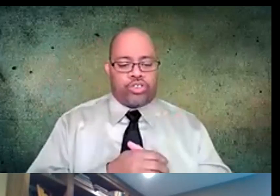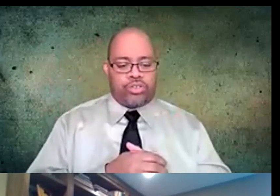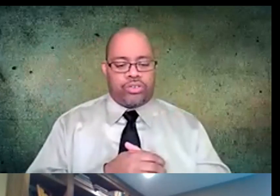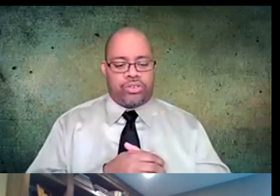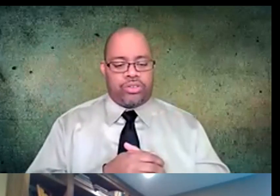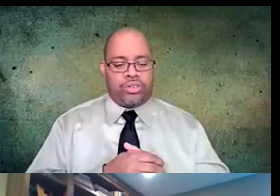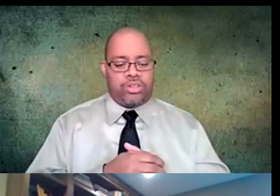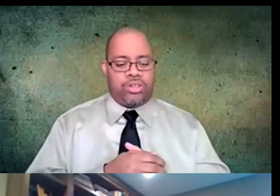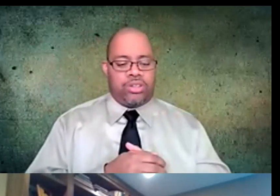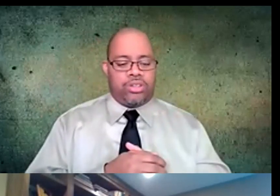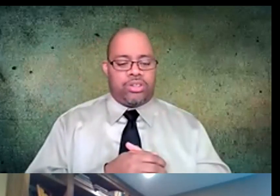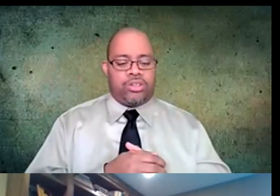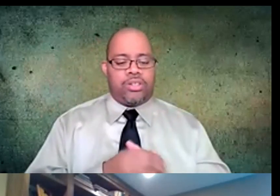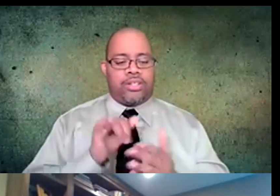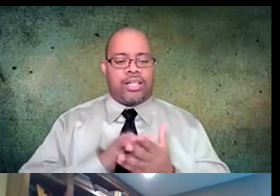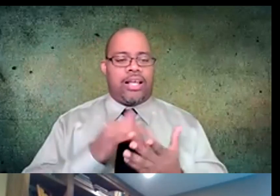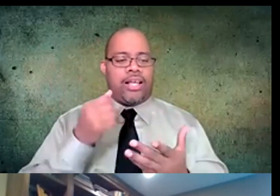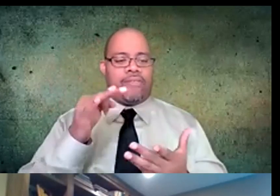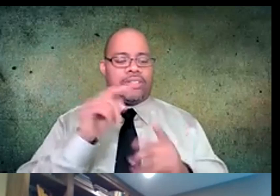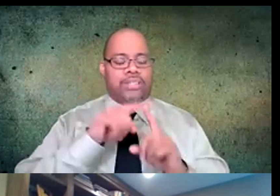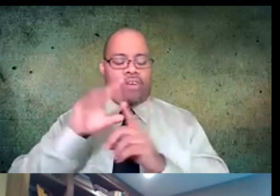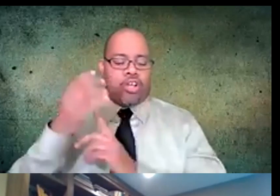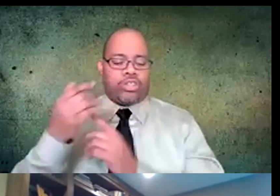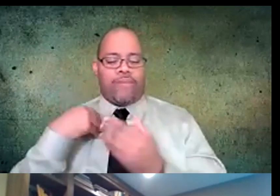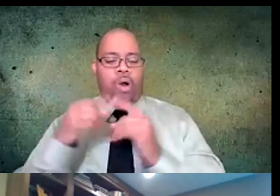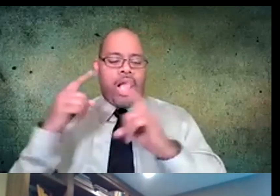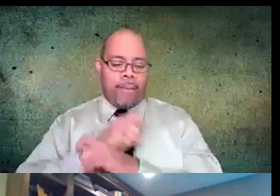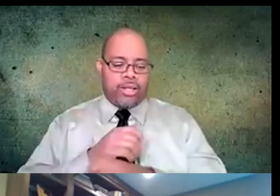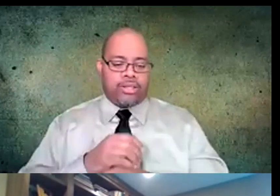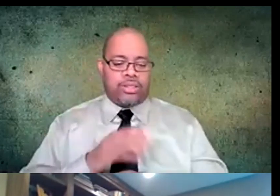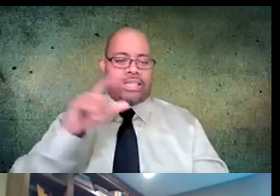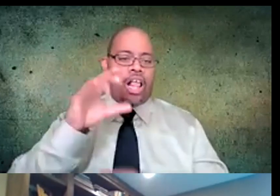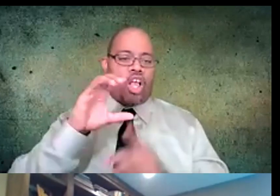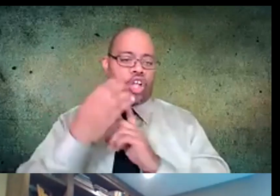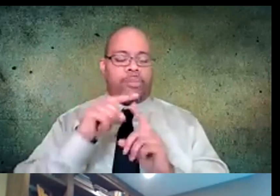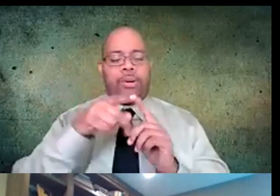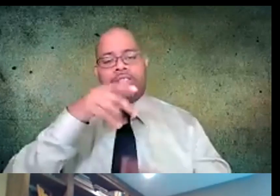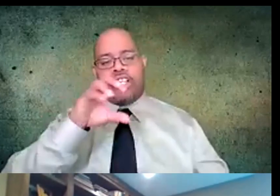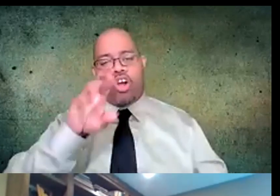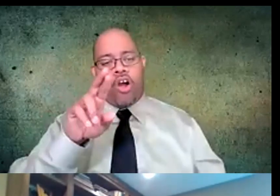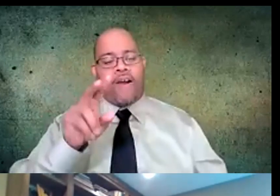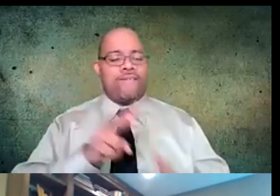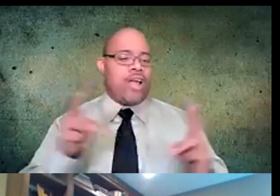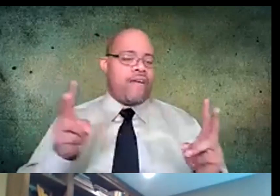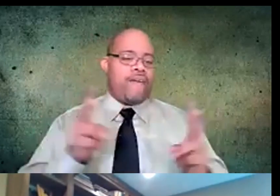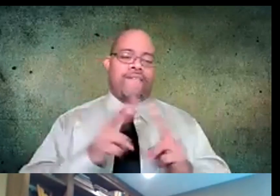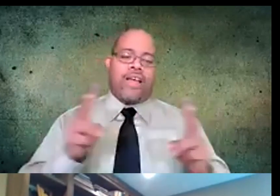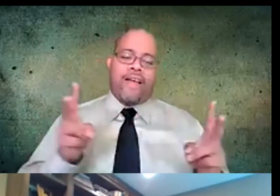Well, cell culture, depending on, you know, if it's mammalian cell culture, actually it's more complicated, as you guys know. But PCR is a very,